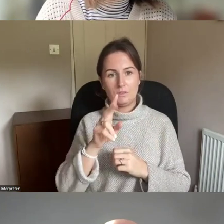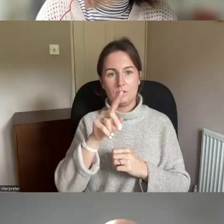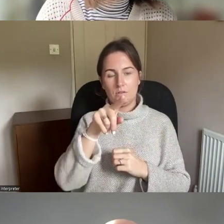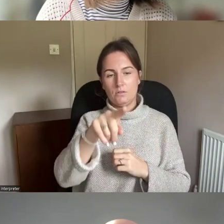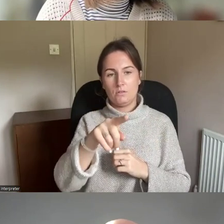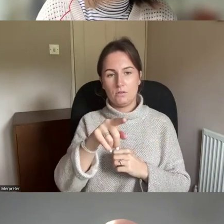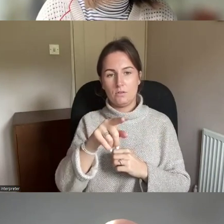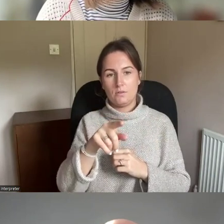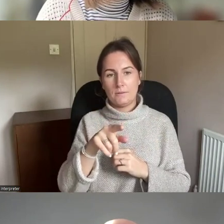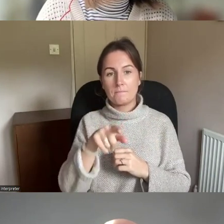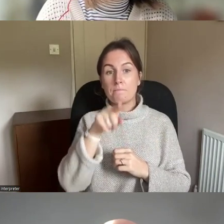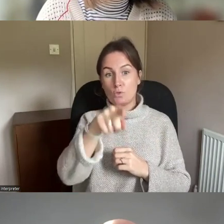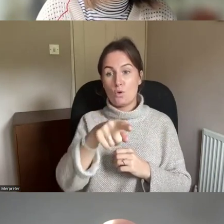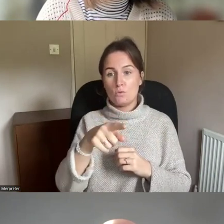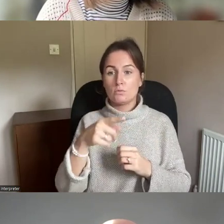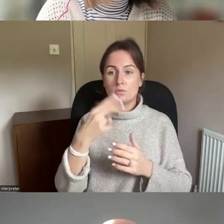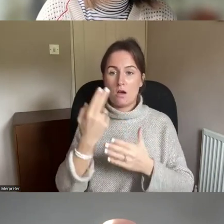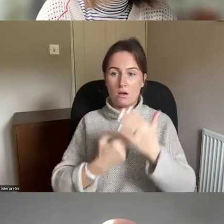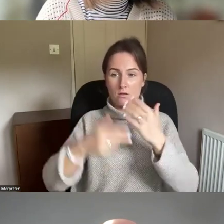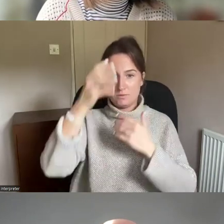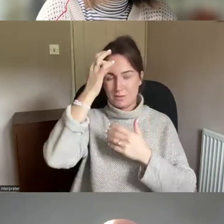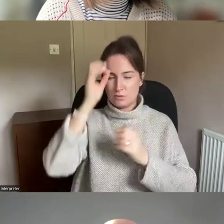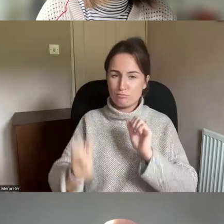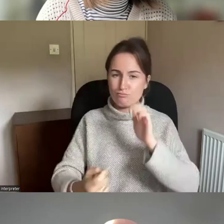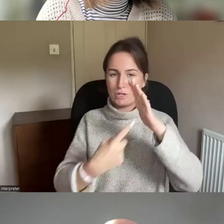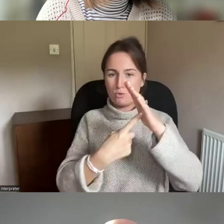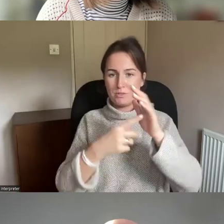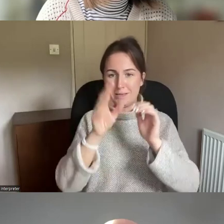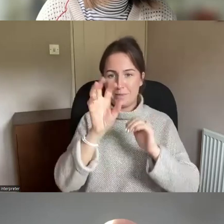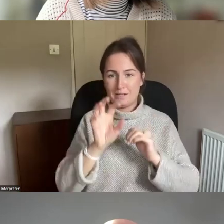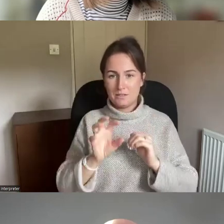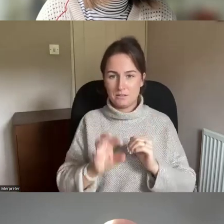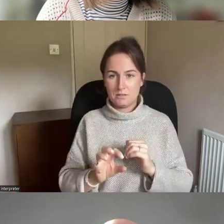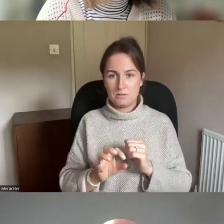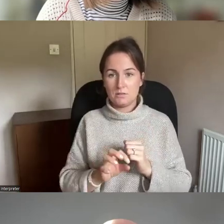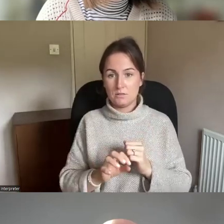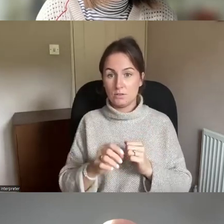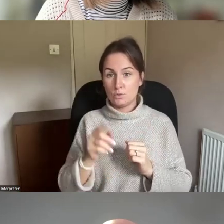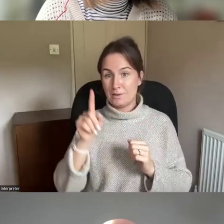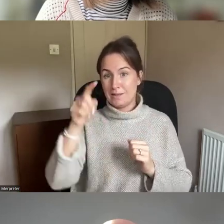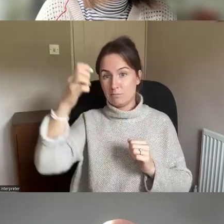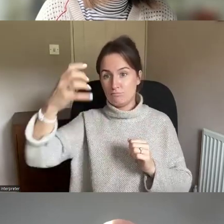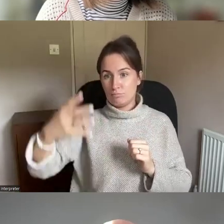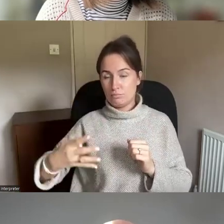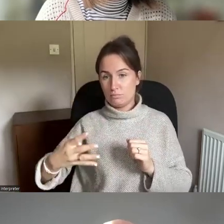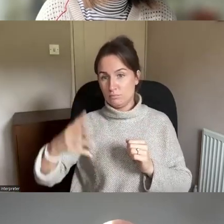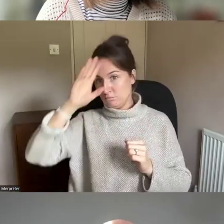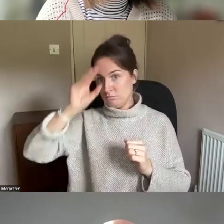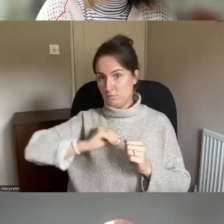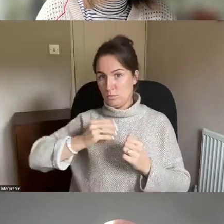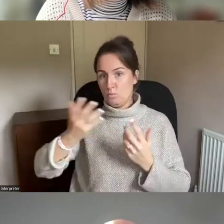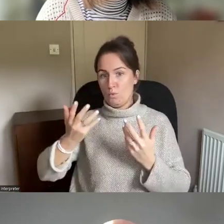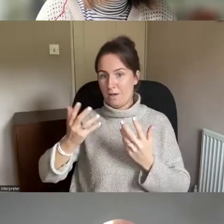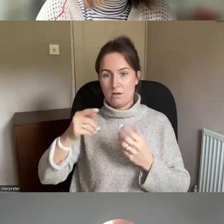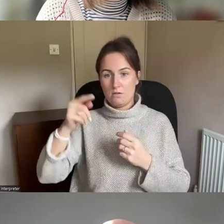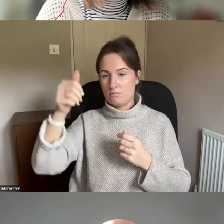are all the Arts Council's priority places appearing. And if you click the I button here, it will tell you what they are. So Barking and